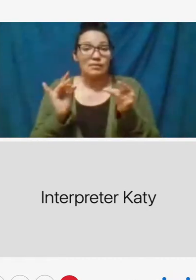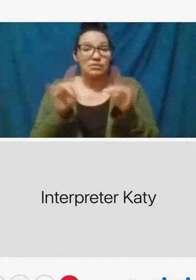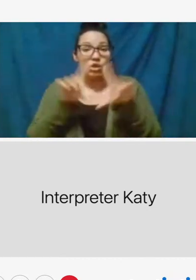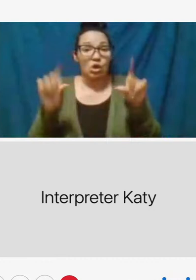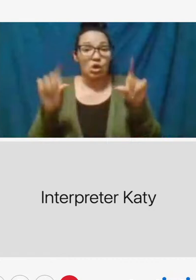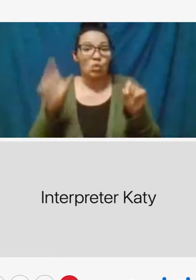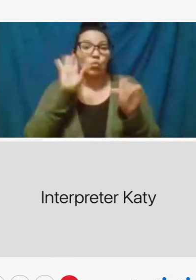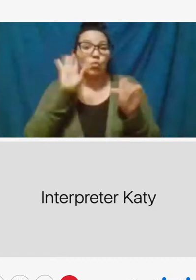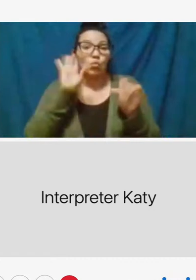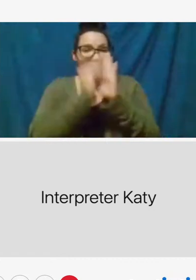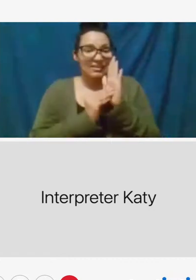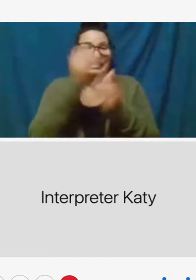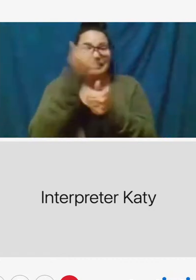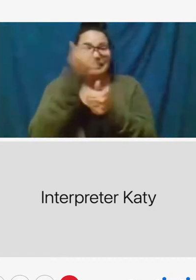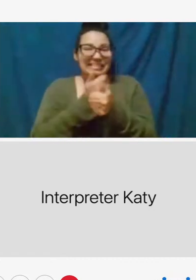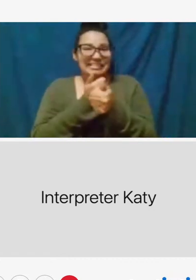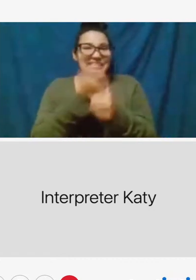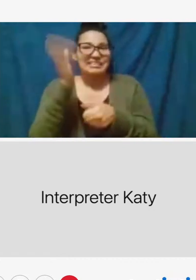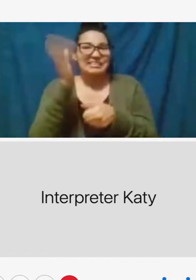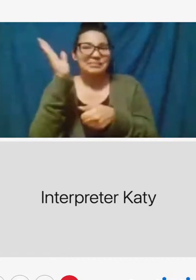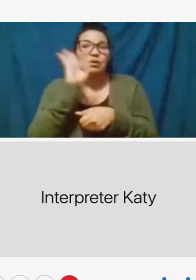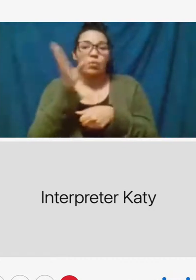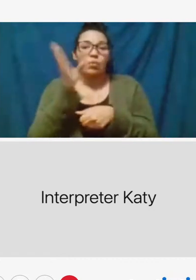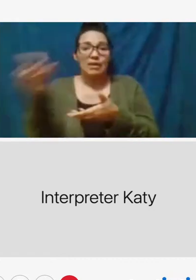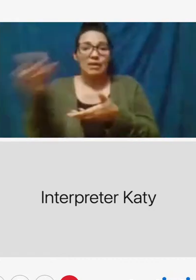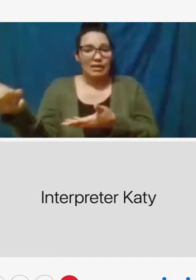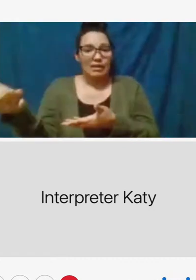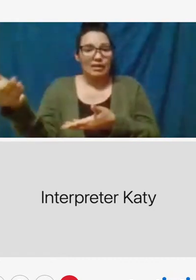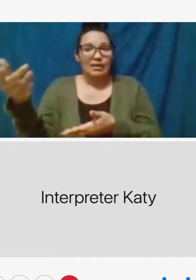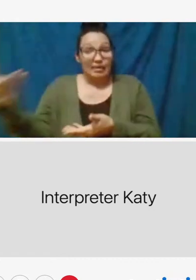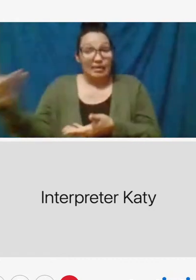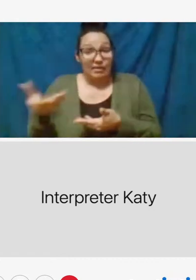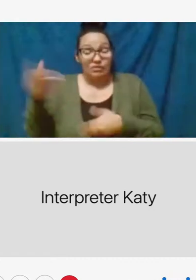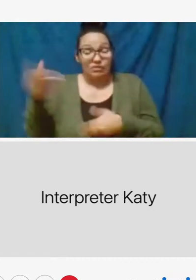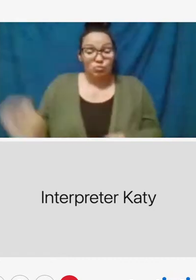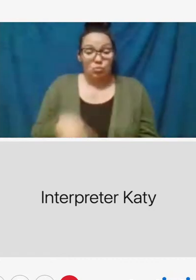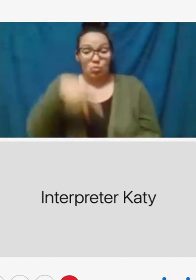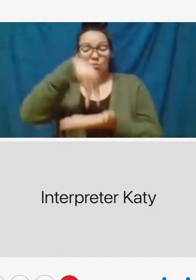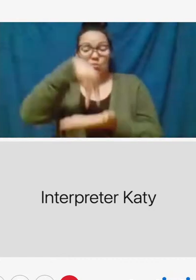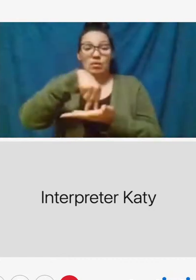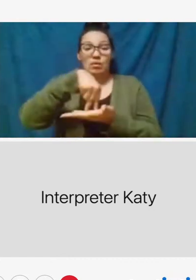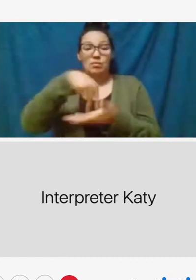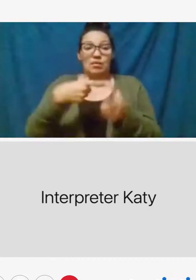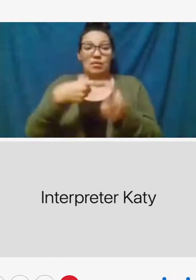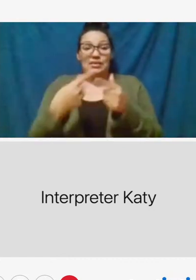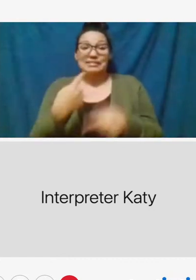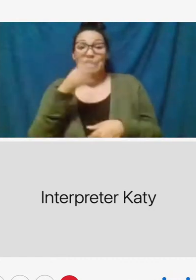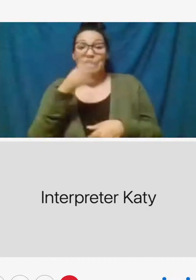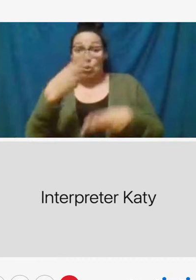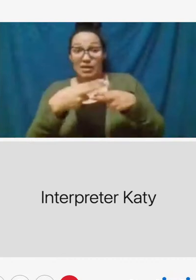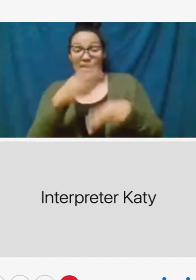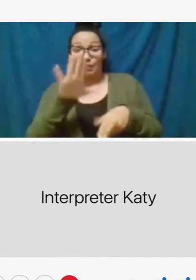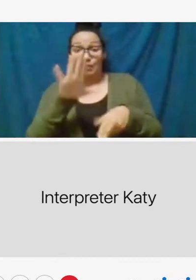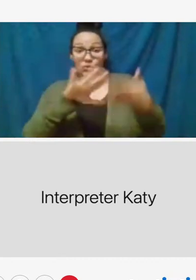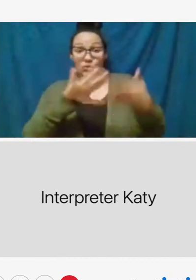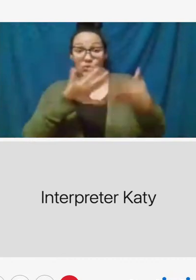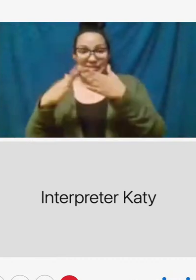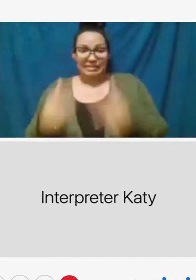will again be invited to the podium and we ask that you begin by stating your name and your city of